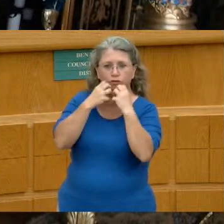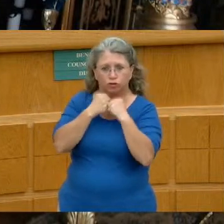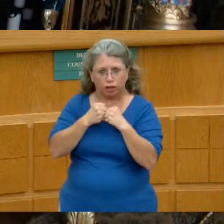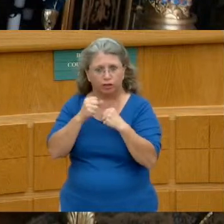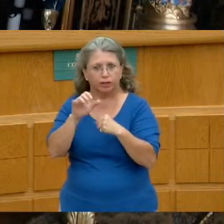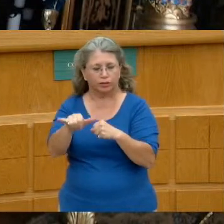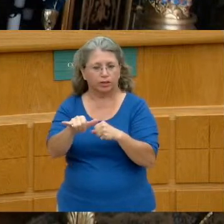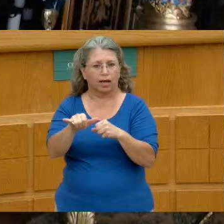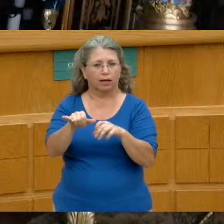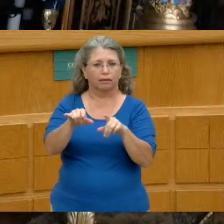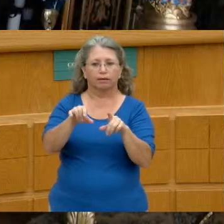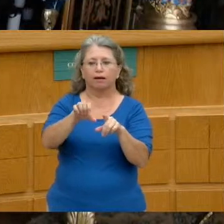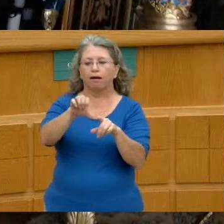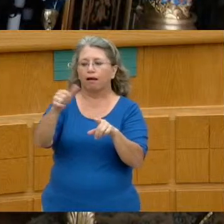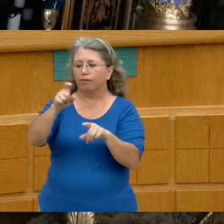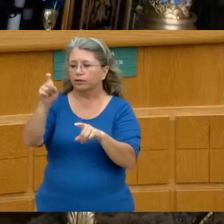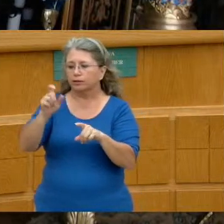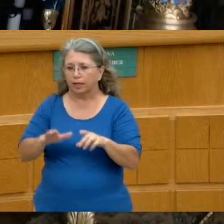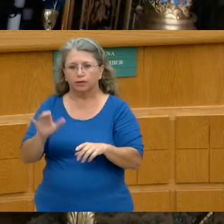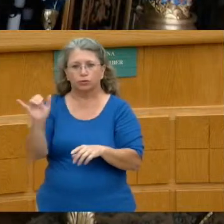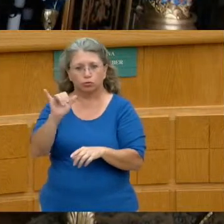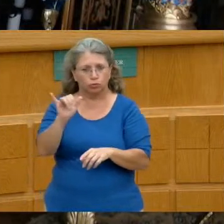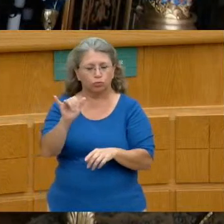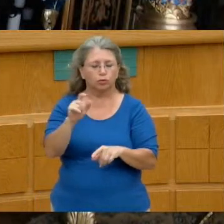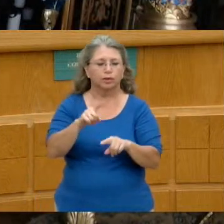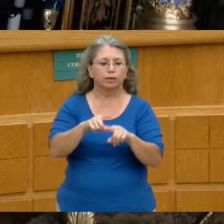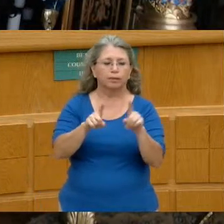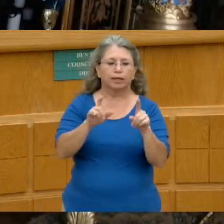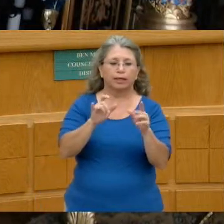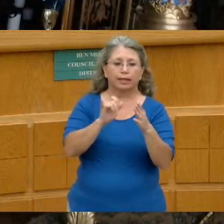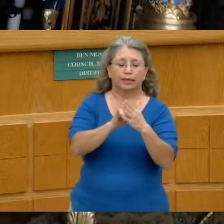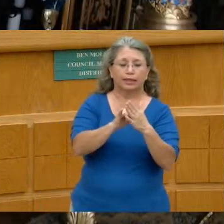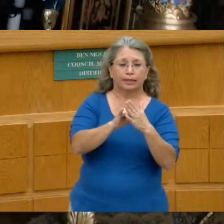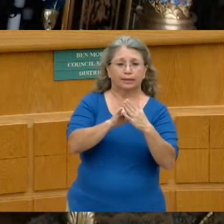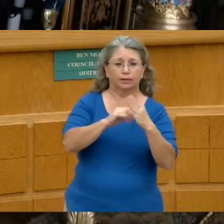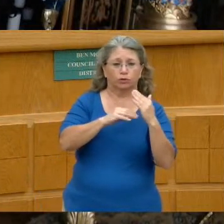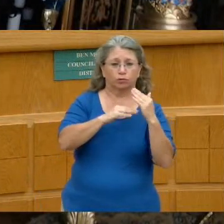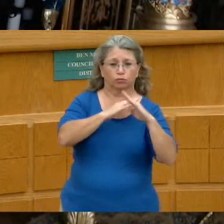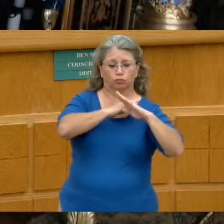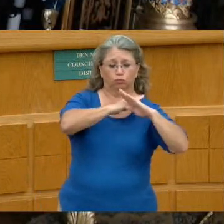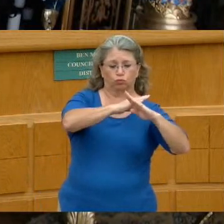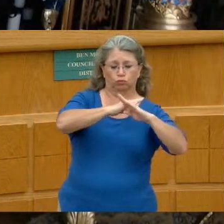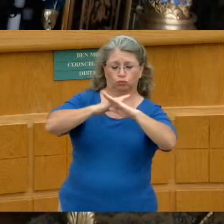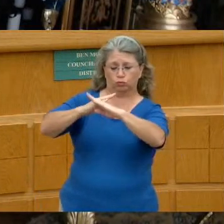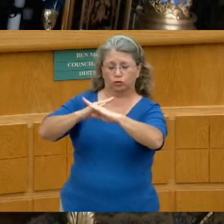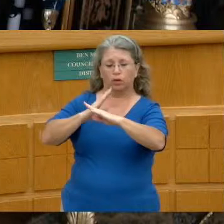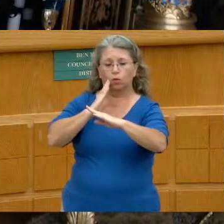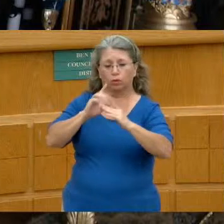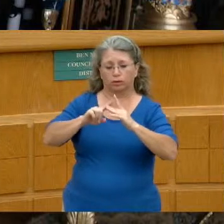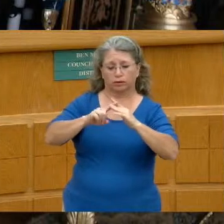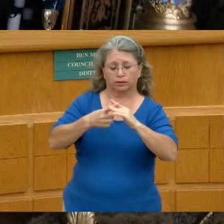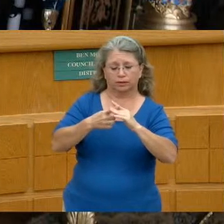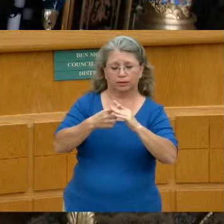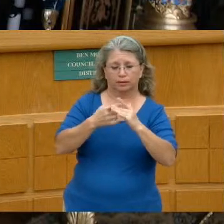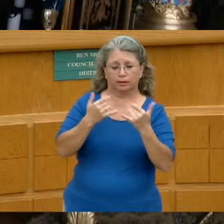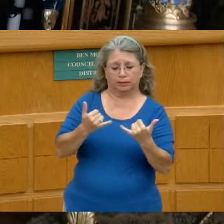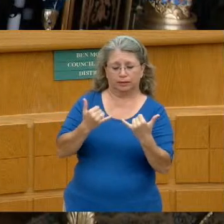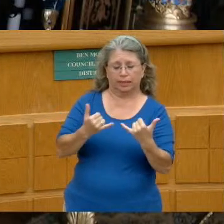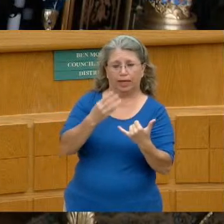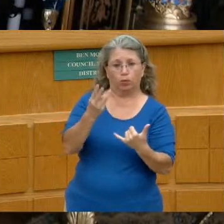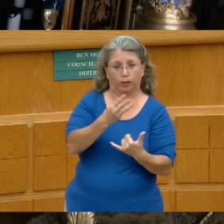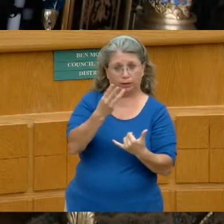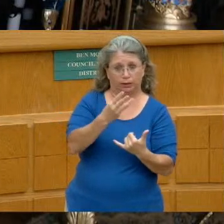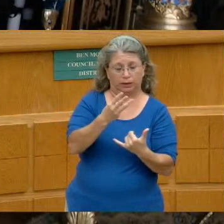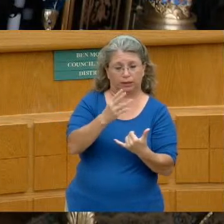fellow Texans do side with me. This restriction will go into effect today, which is Wednesday, and expires